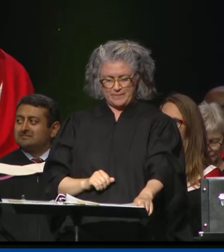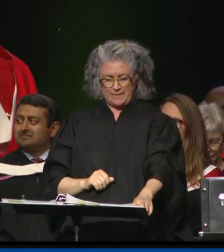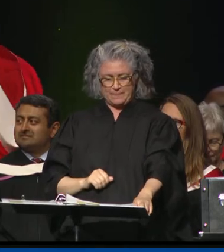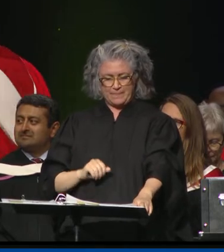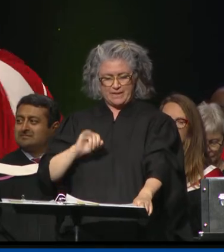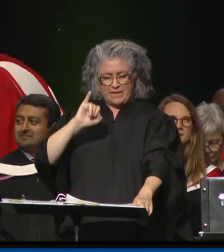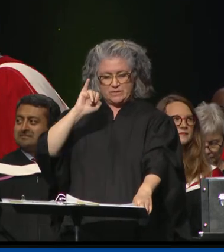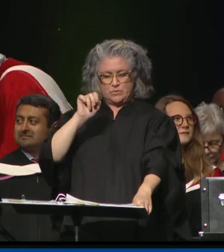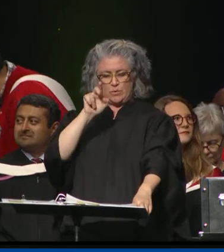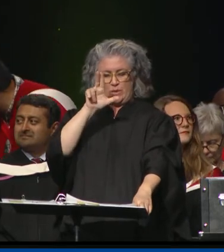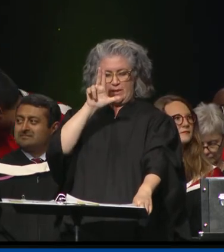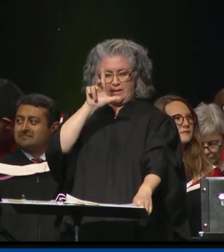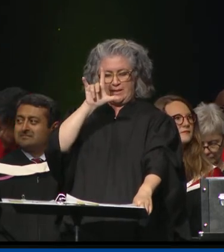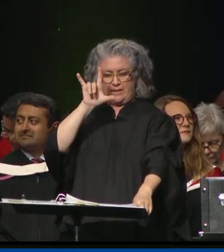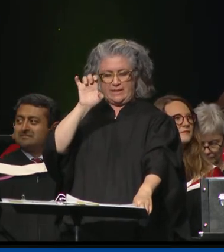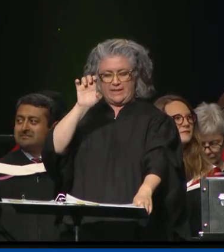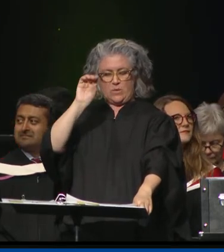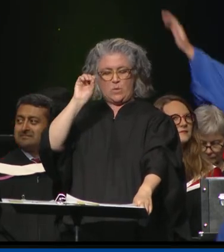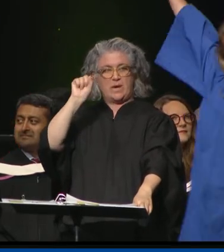Julie Ostrowski.